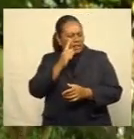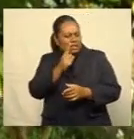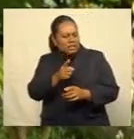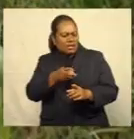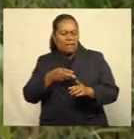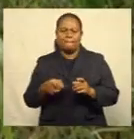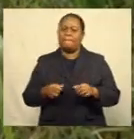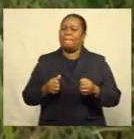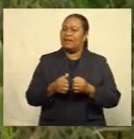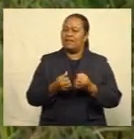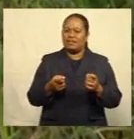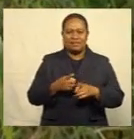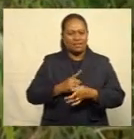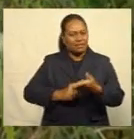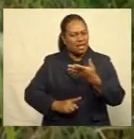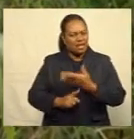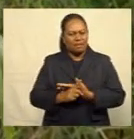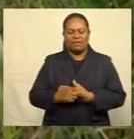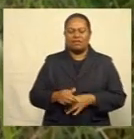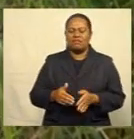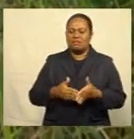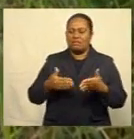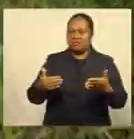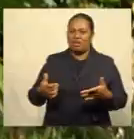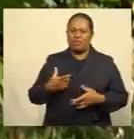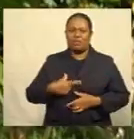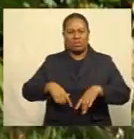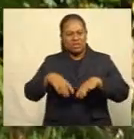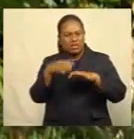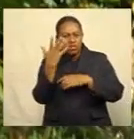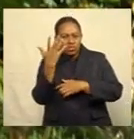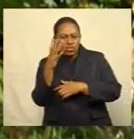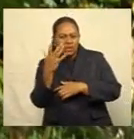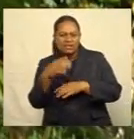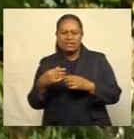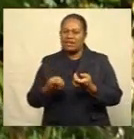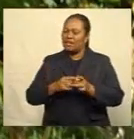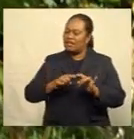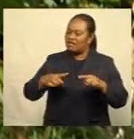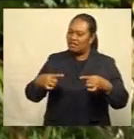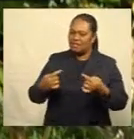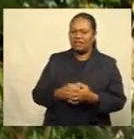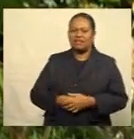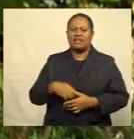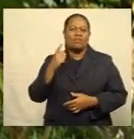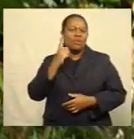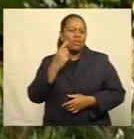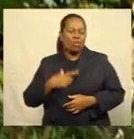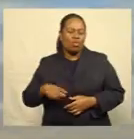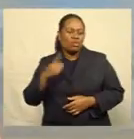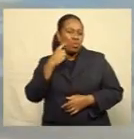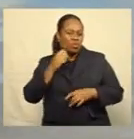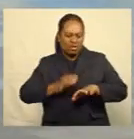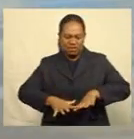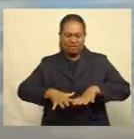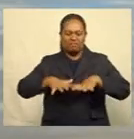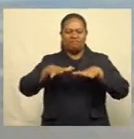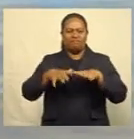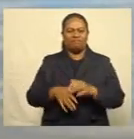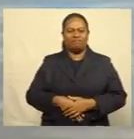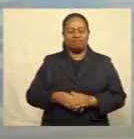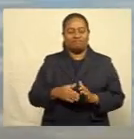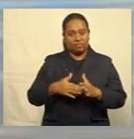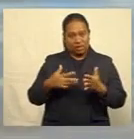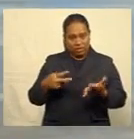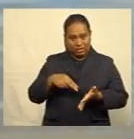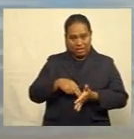change. It's starting to eat up our land, trees. So imagine what will happen in the next 5 years. Where I'm currently